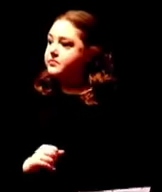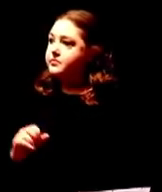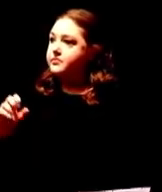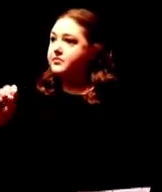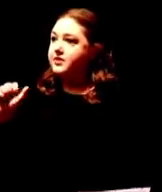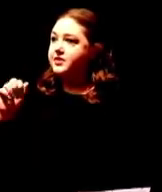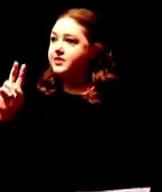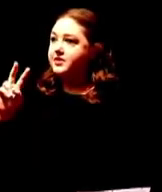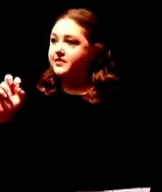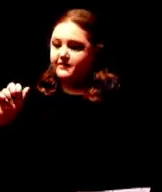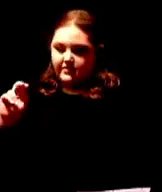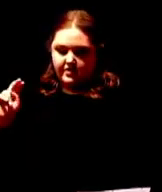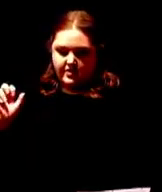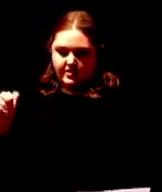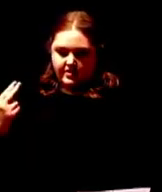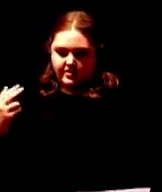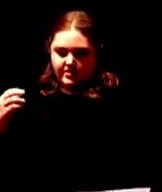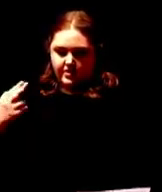Savannah Holby.